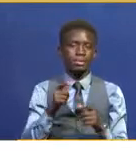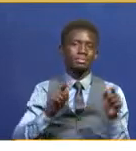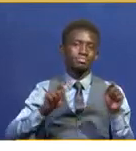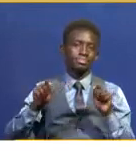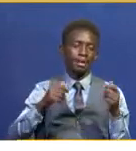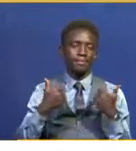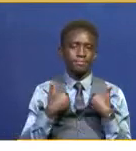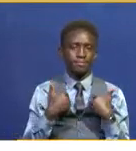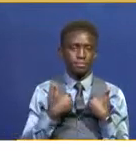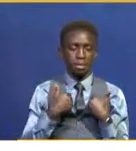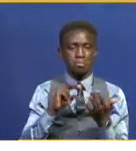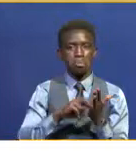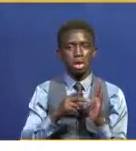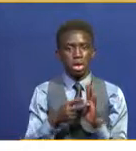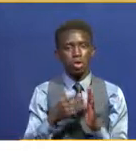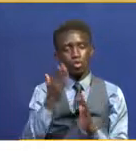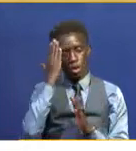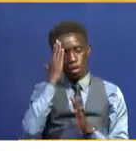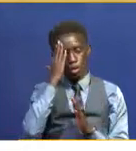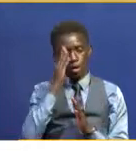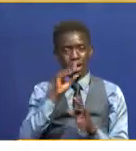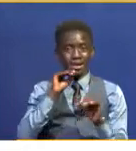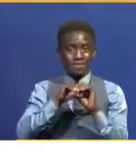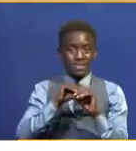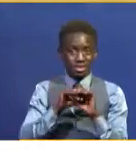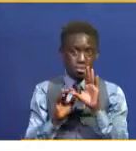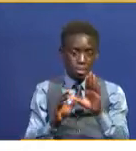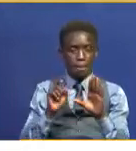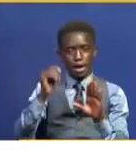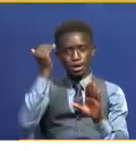that your investments are safe